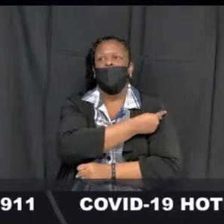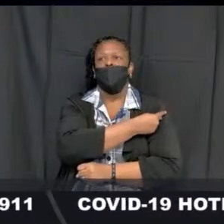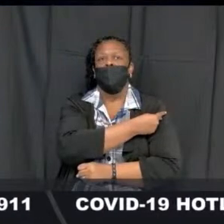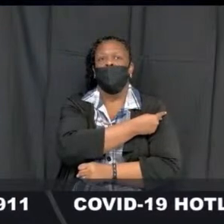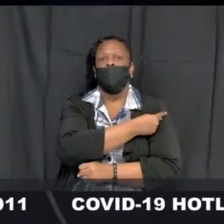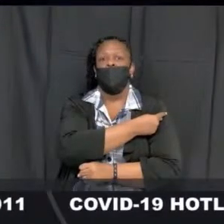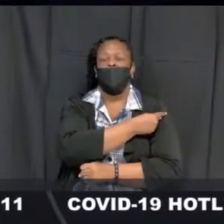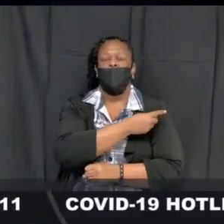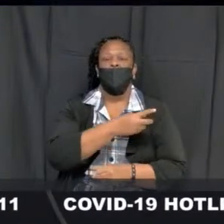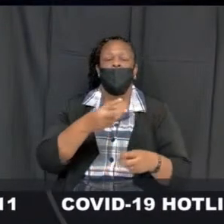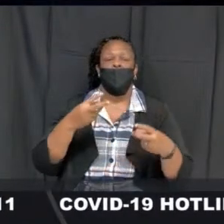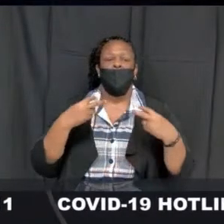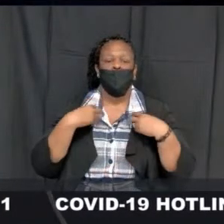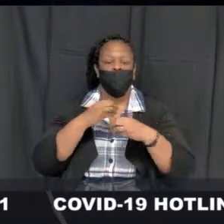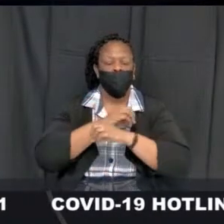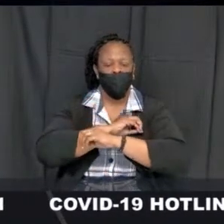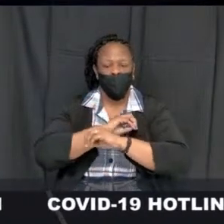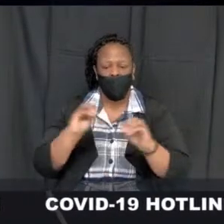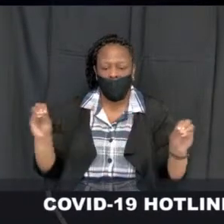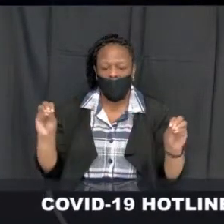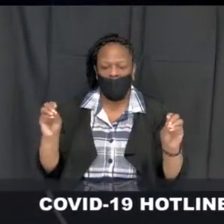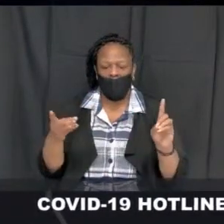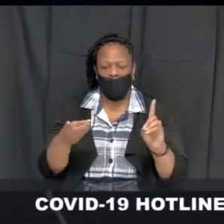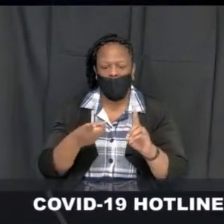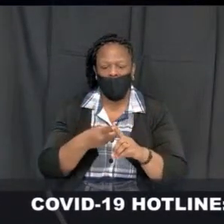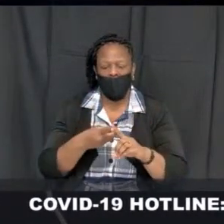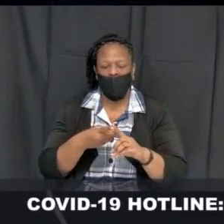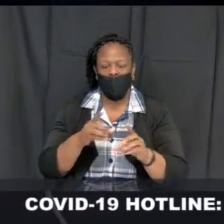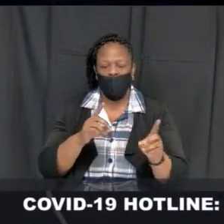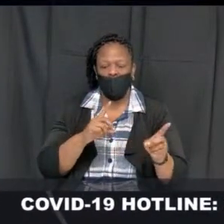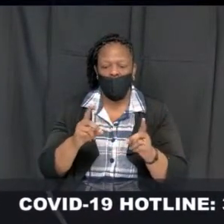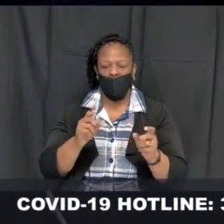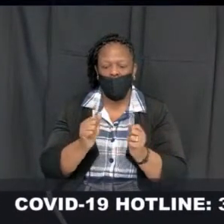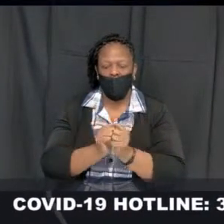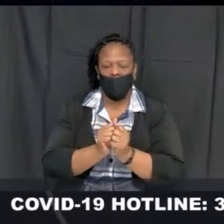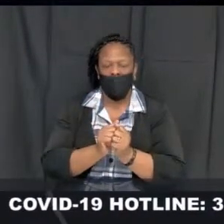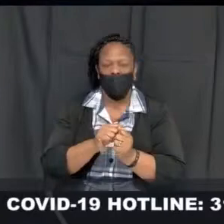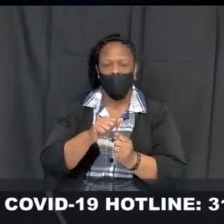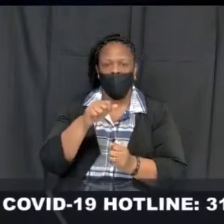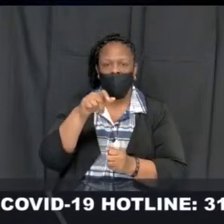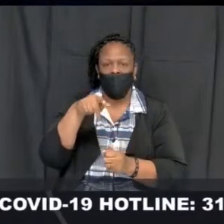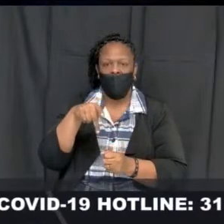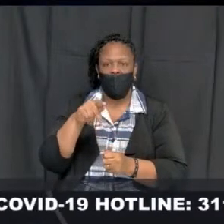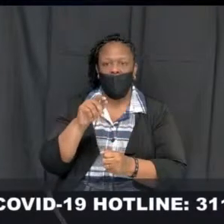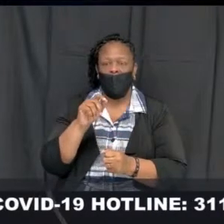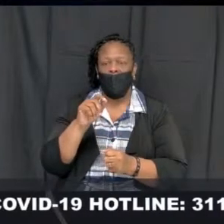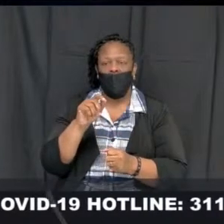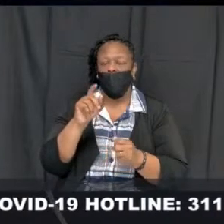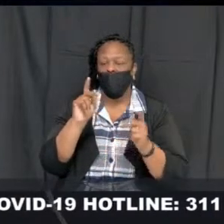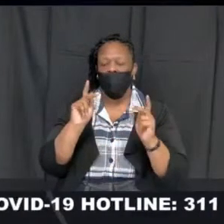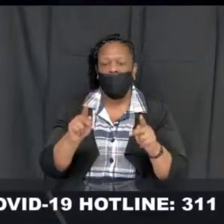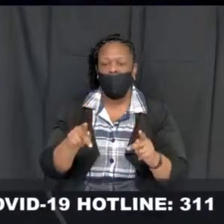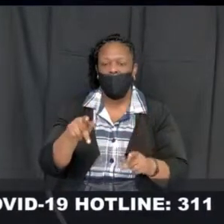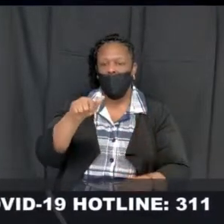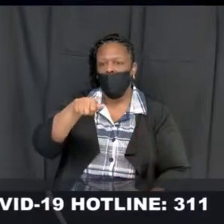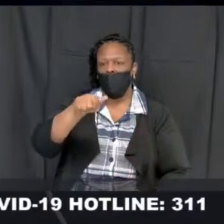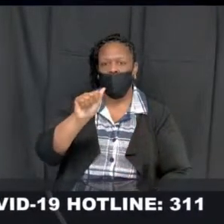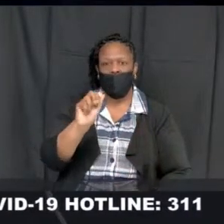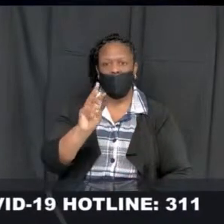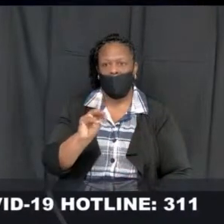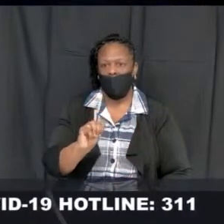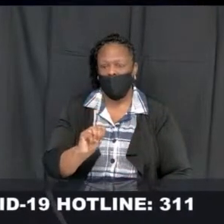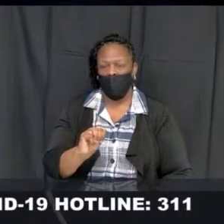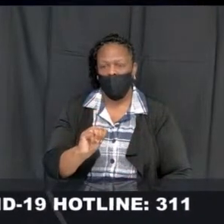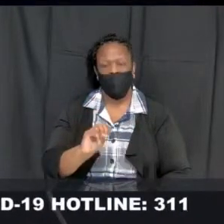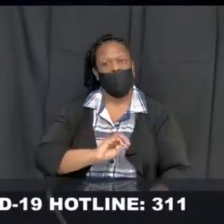with politics. It has nothing to do with whether you are a supporter of the People's Labour Party.